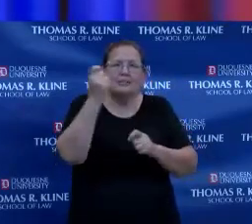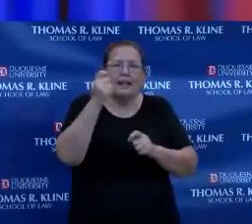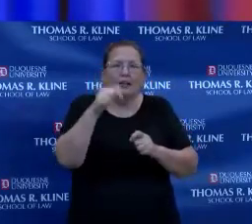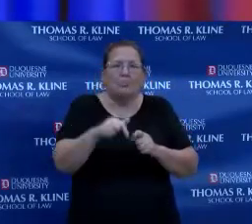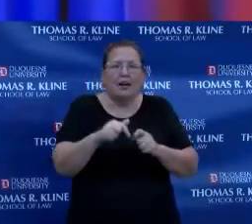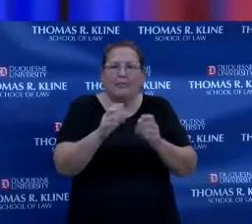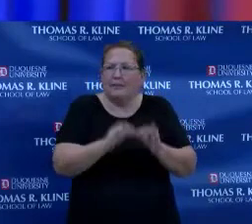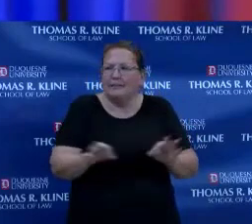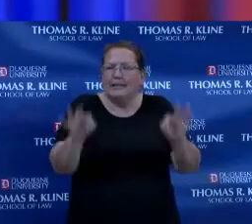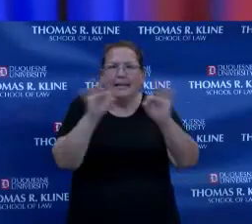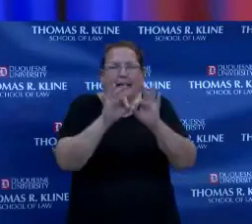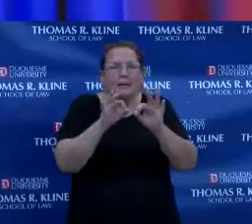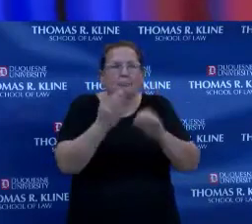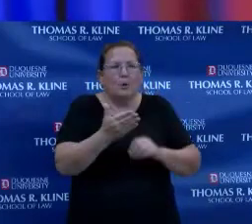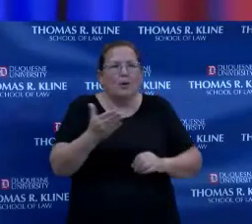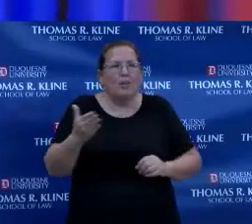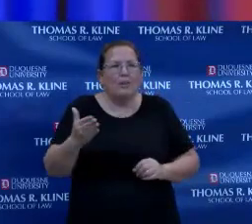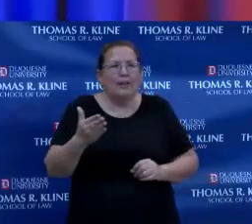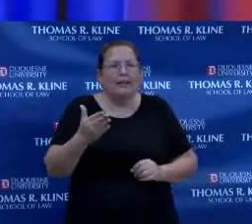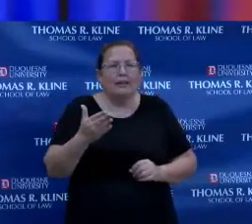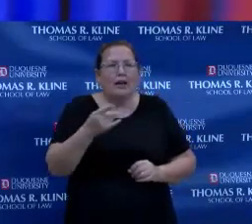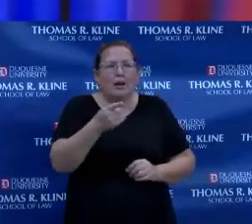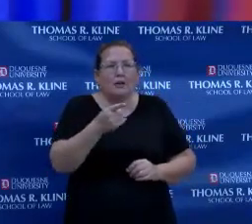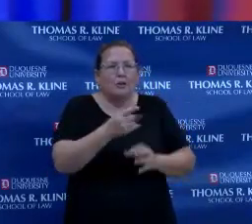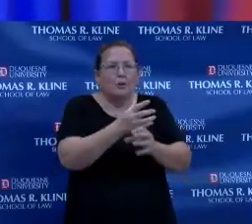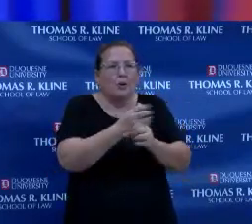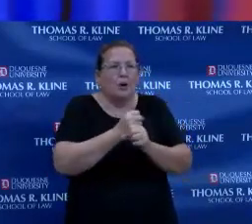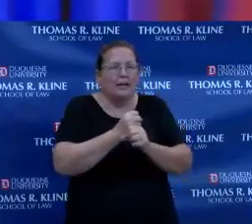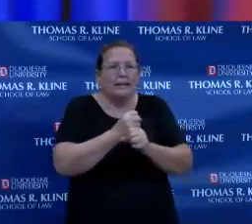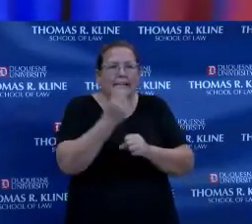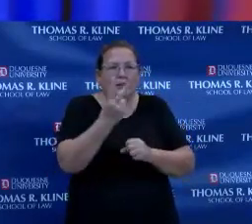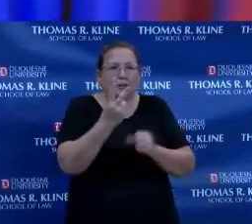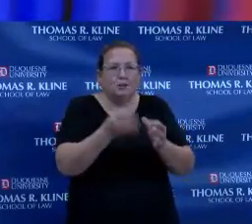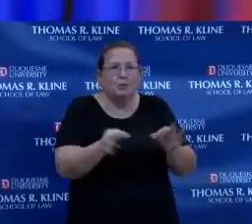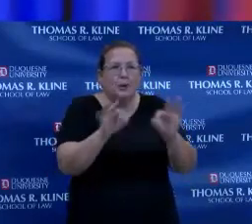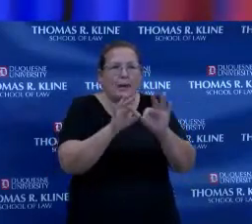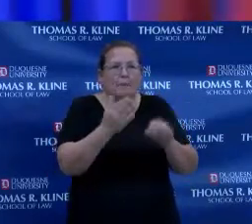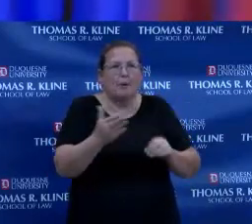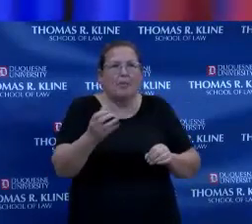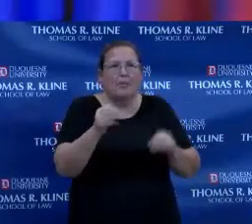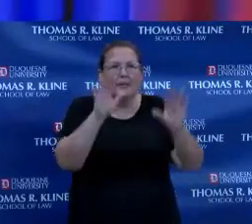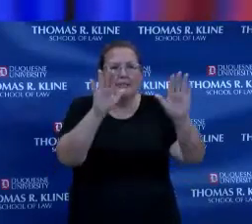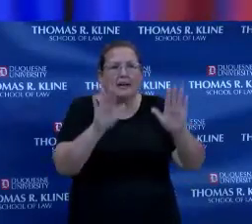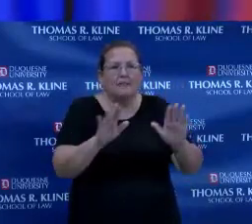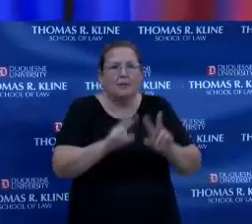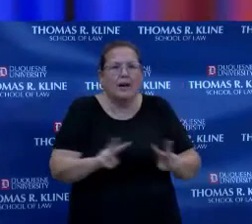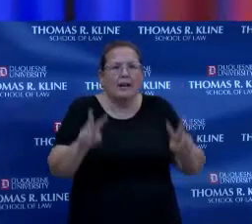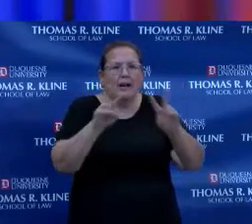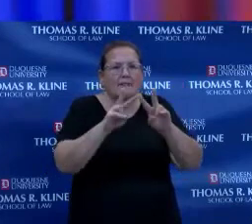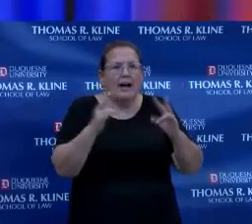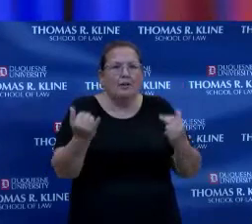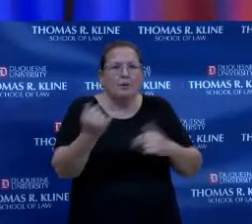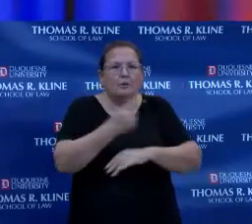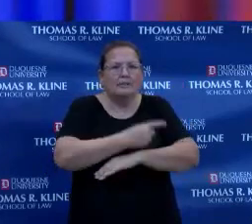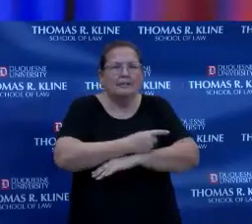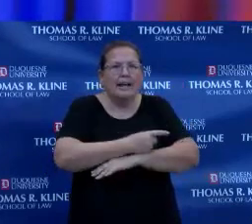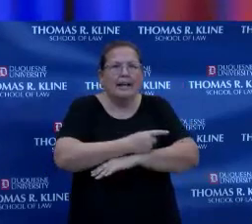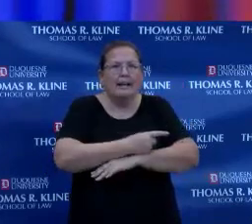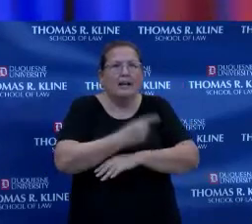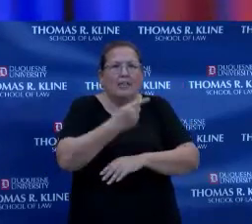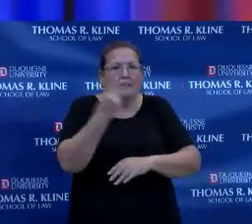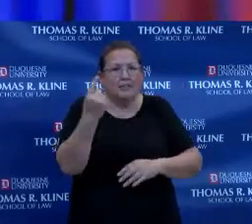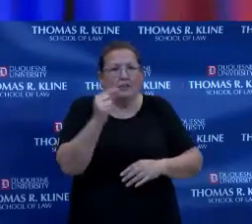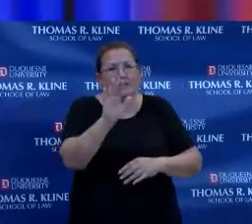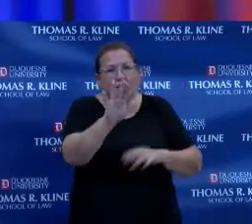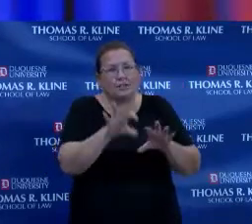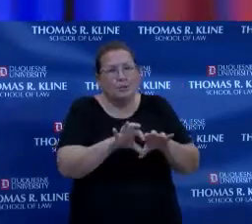want to remind you that you are receiving two important things of great value today. The first, obviously, is your